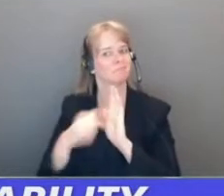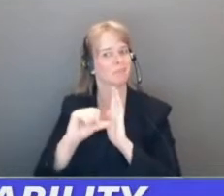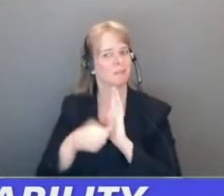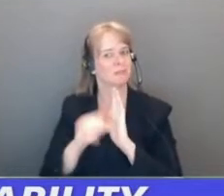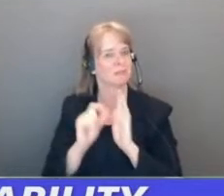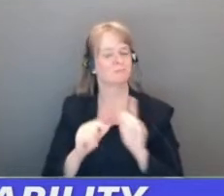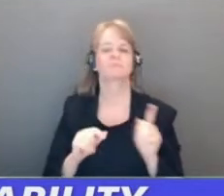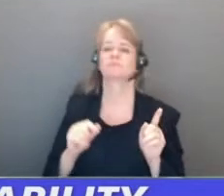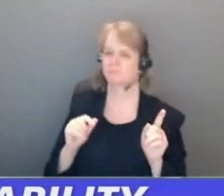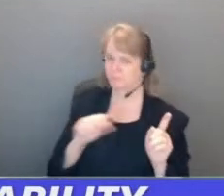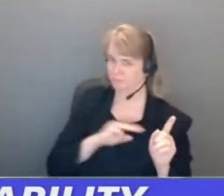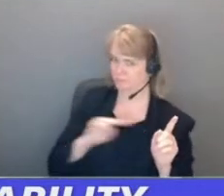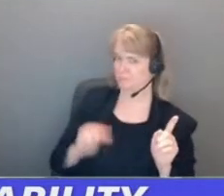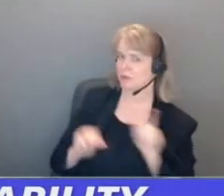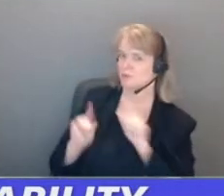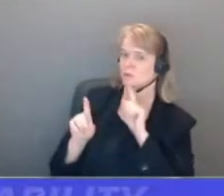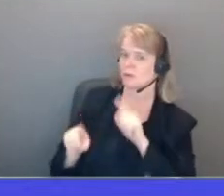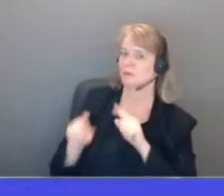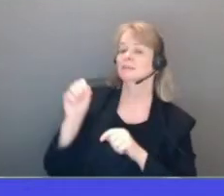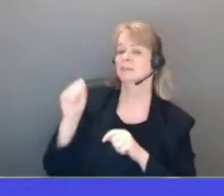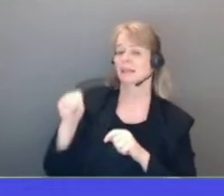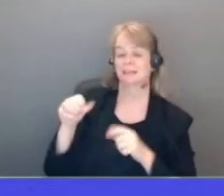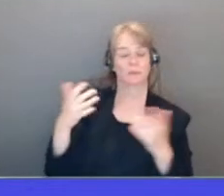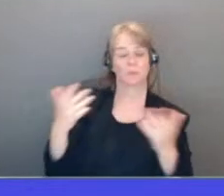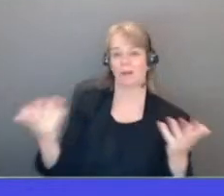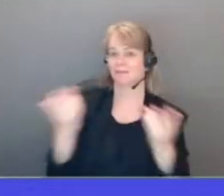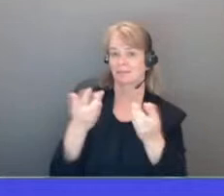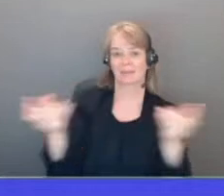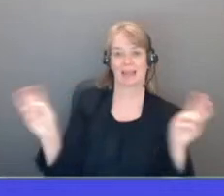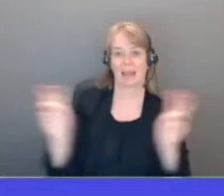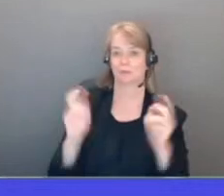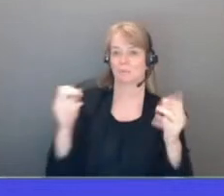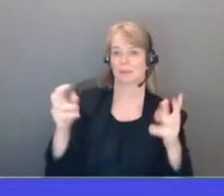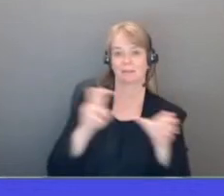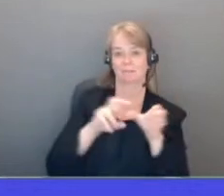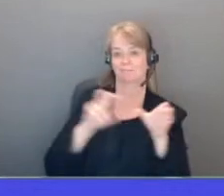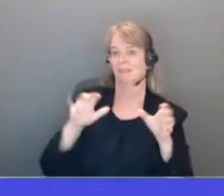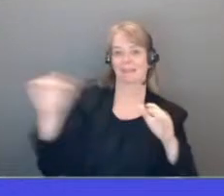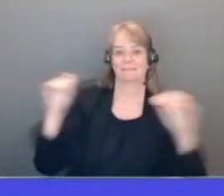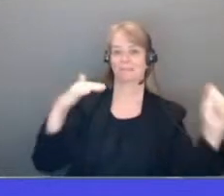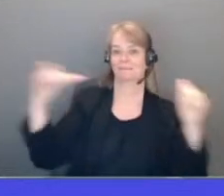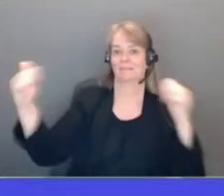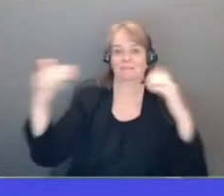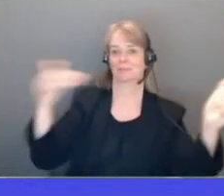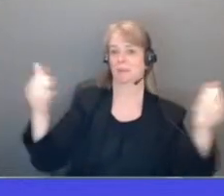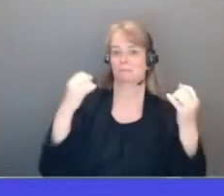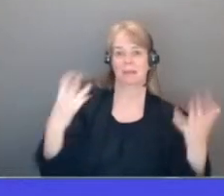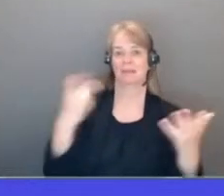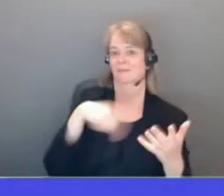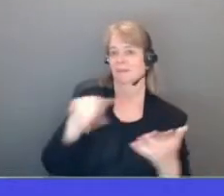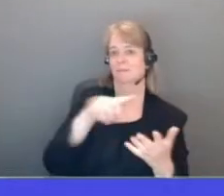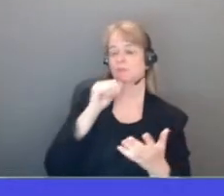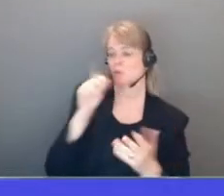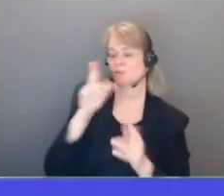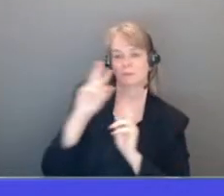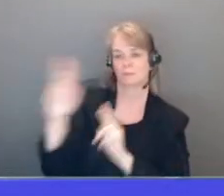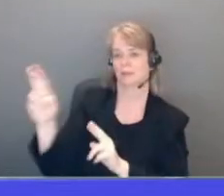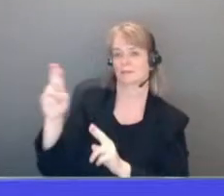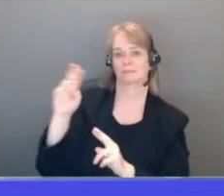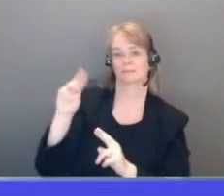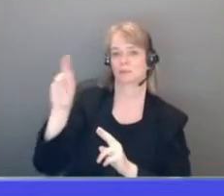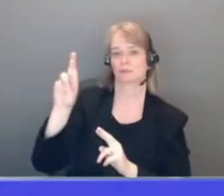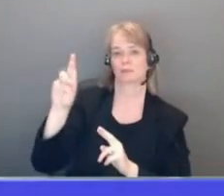Half of the council members had no respect for Mr. Chiarelli, and they left the room. That was their right. When you